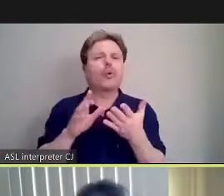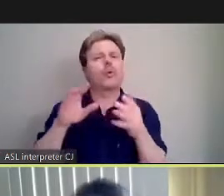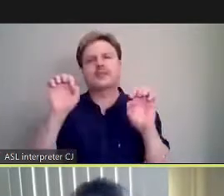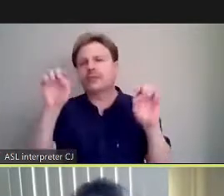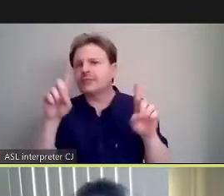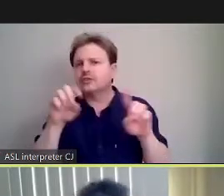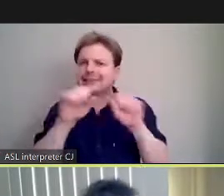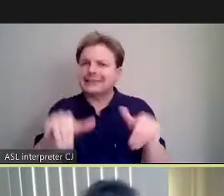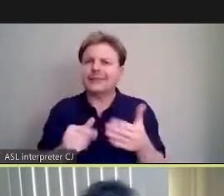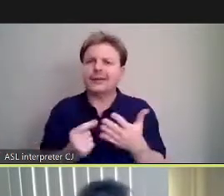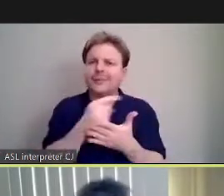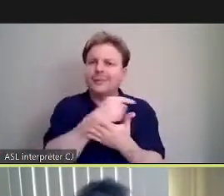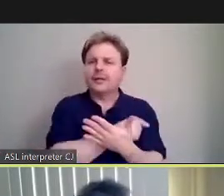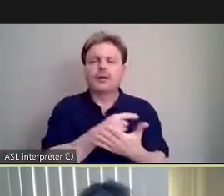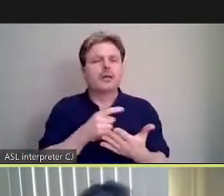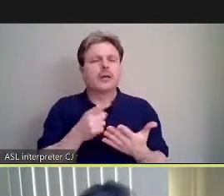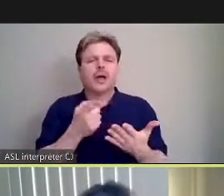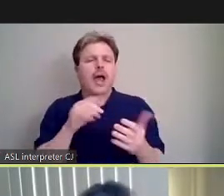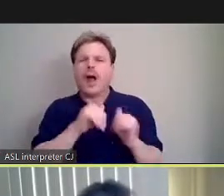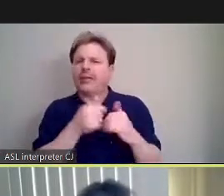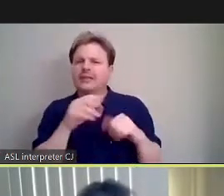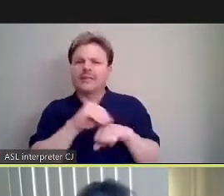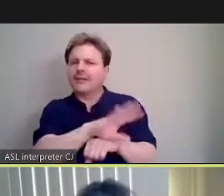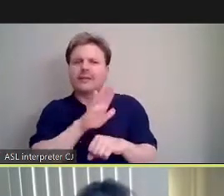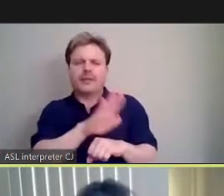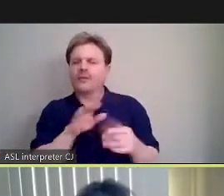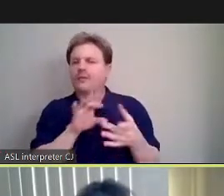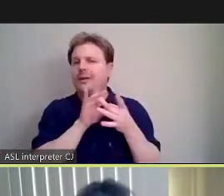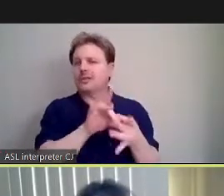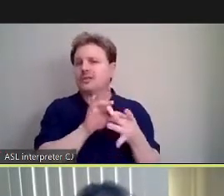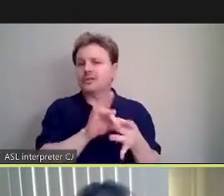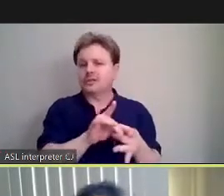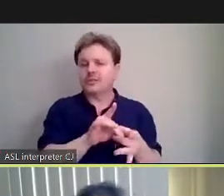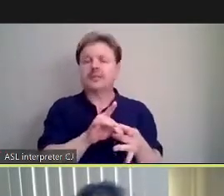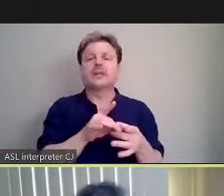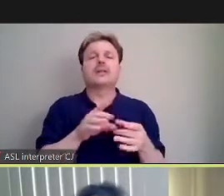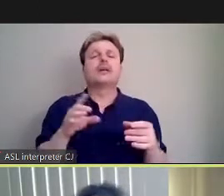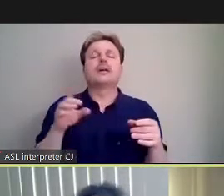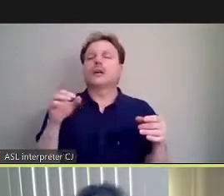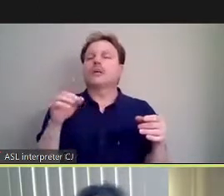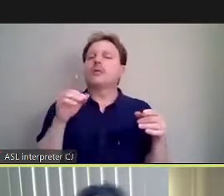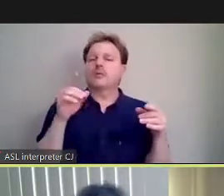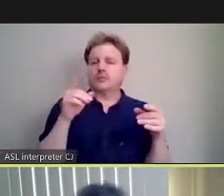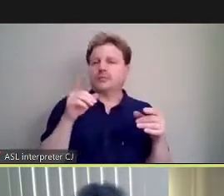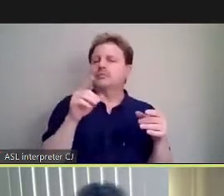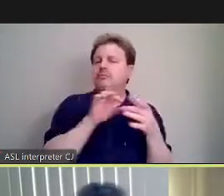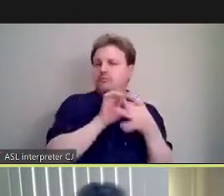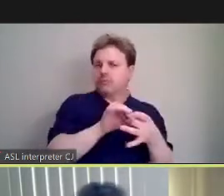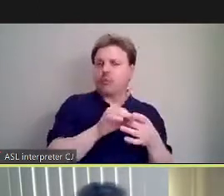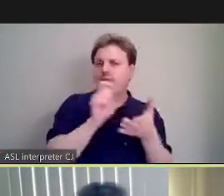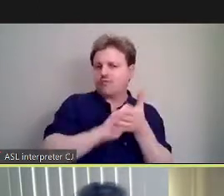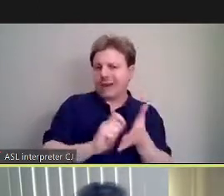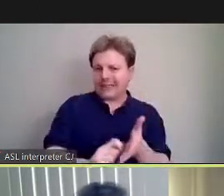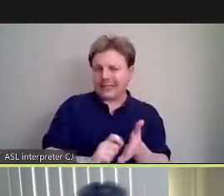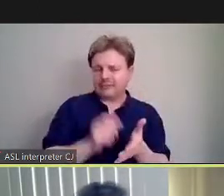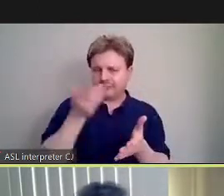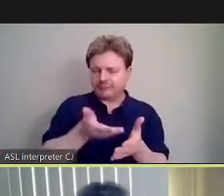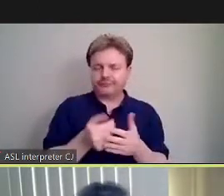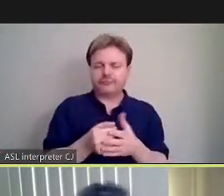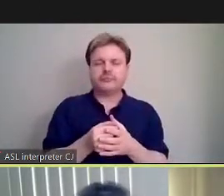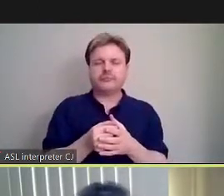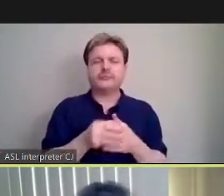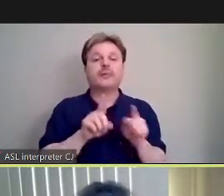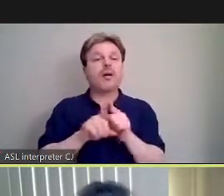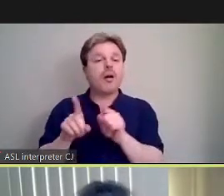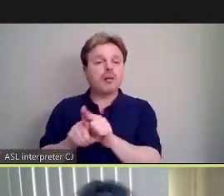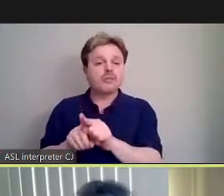what that has done for their relationship to and with writing. But of course, also all